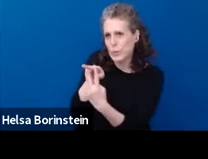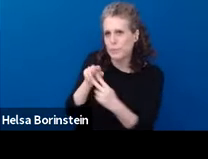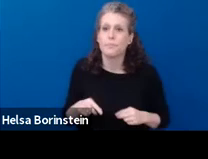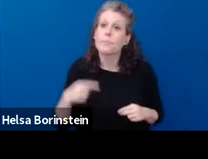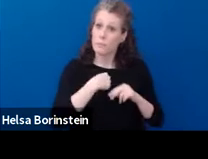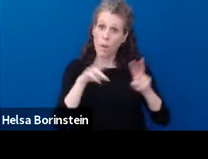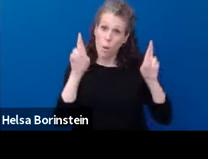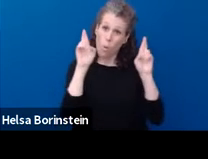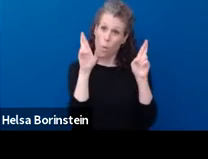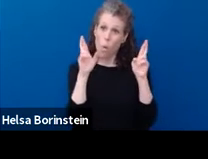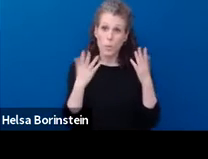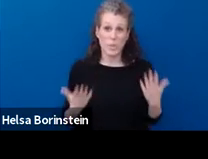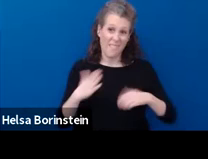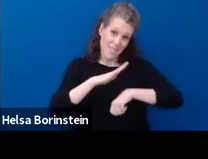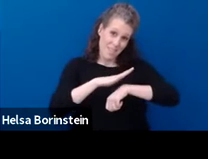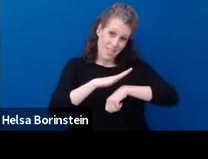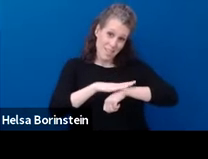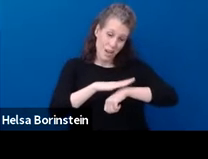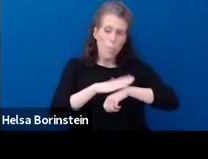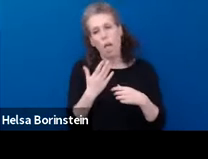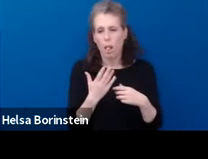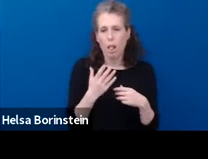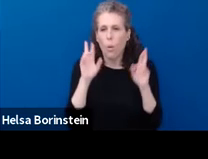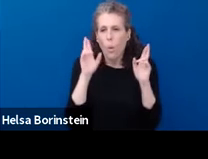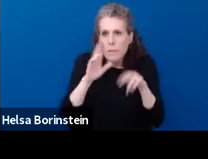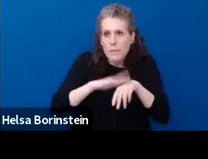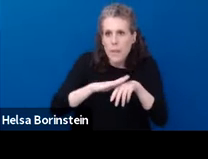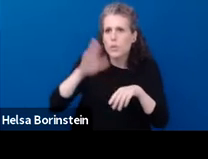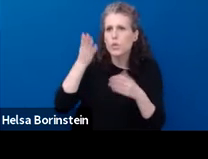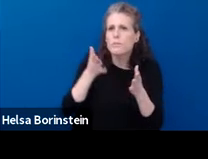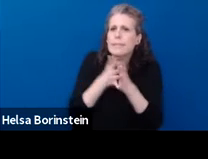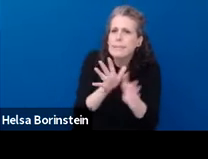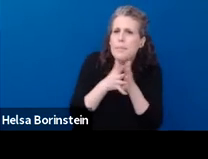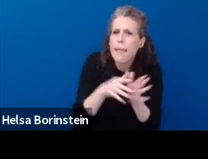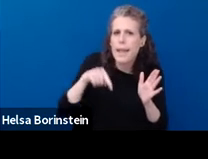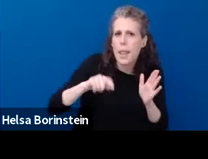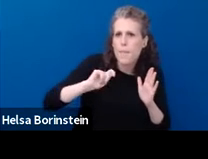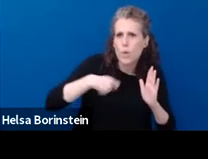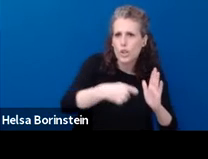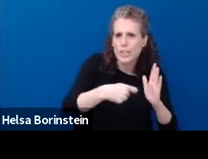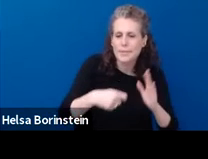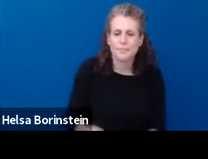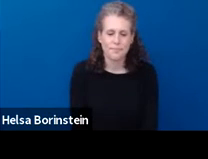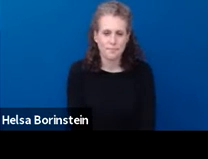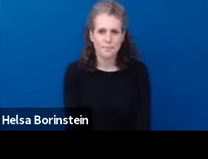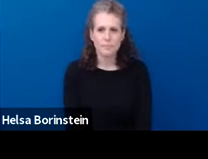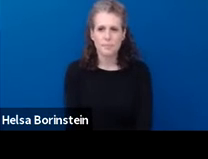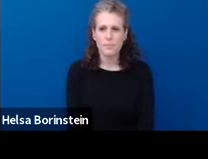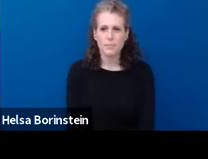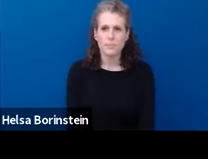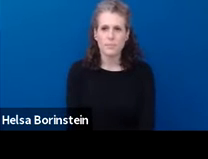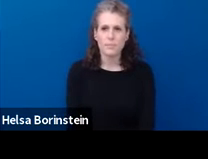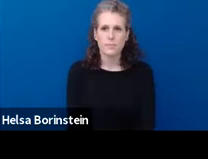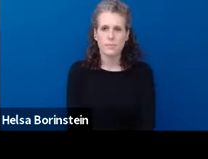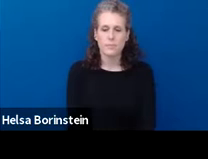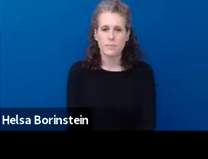will have time also to discuss a little or to present the project a little bit here in the first part. So I wanted also to tell you that when